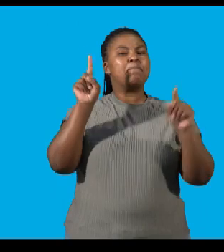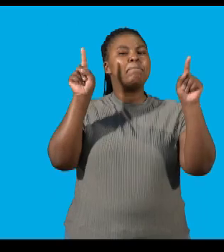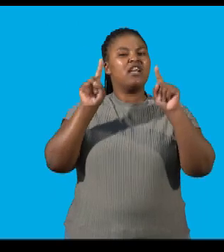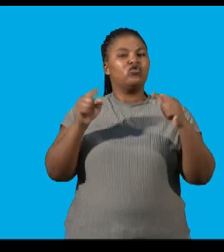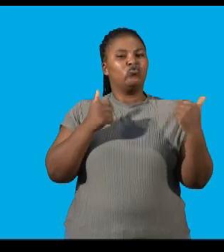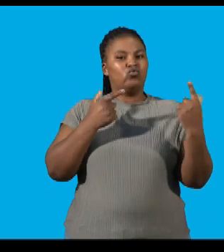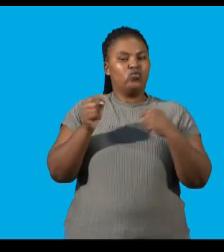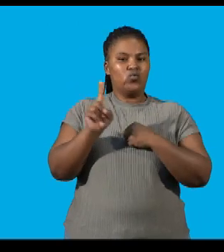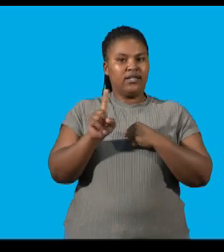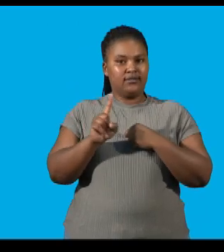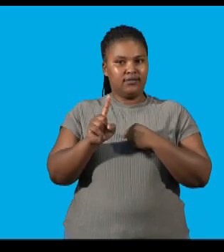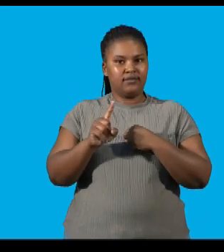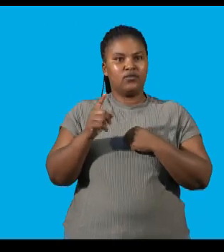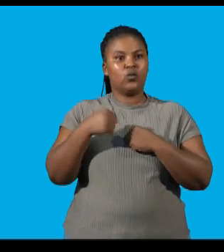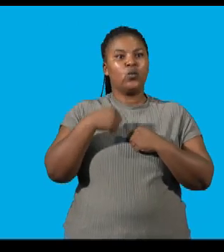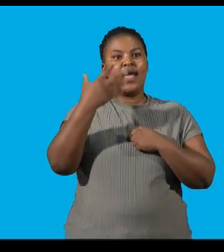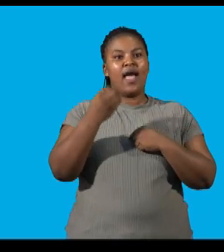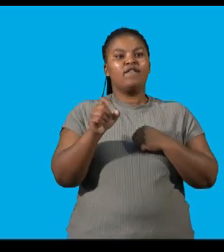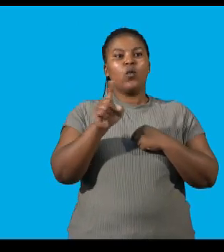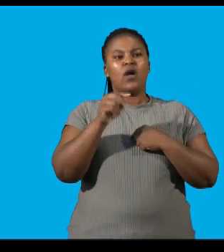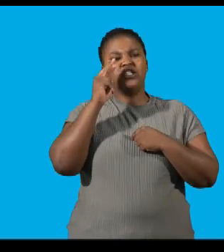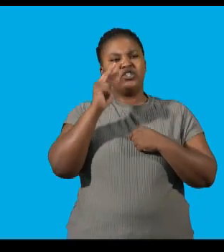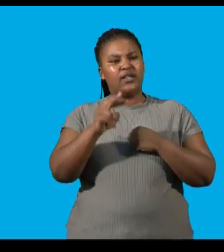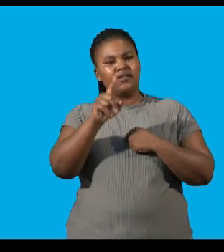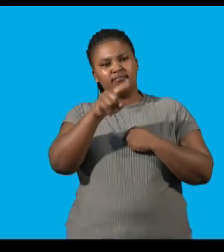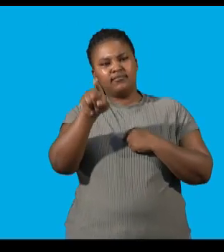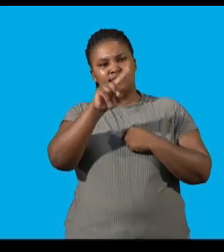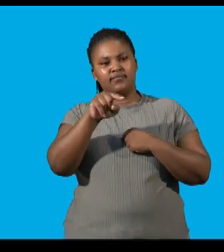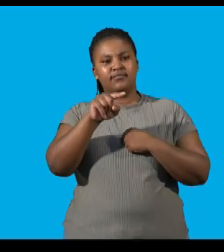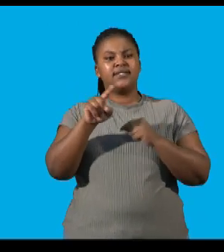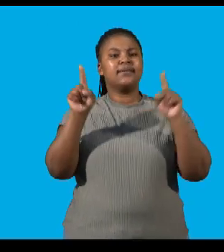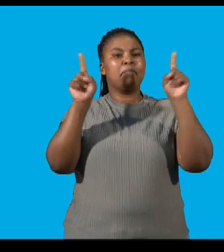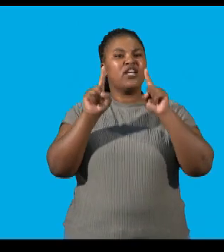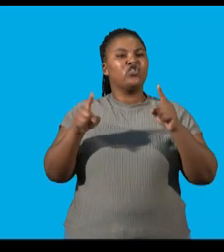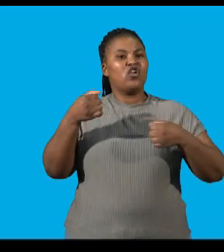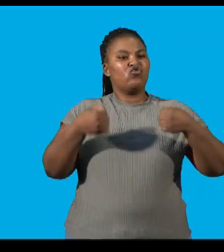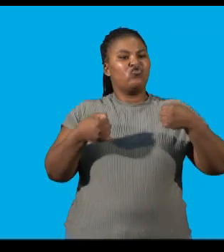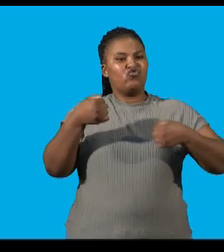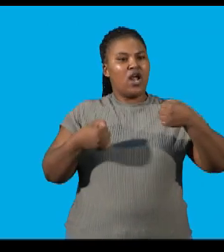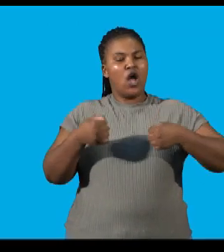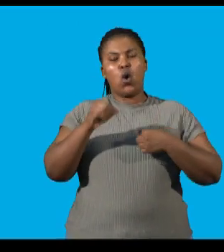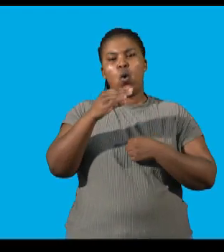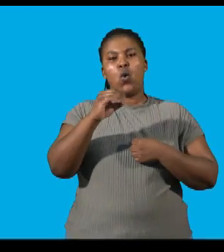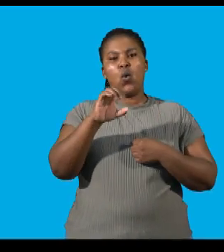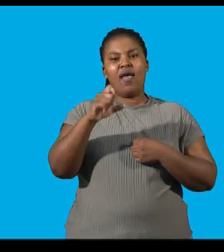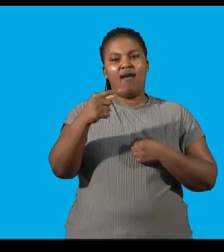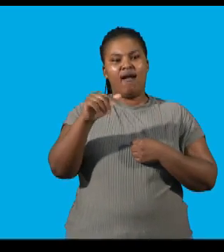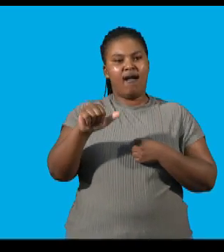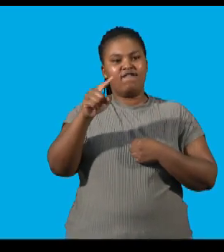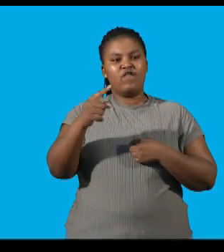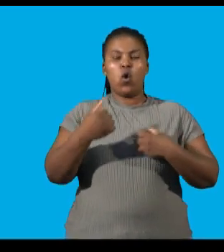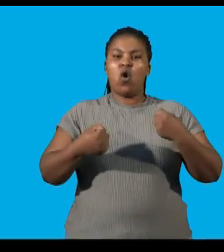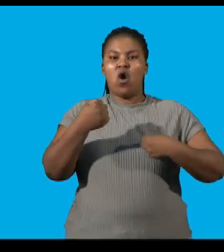it specializes in. So we have got the Hwega here. If you check, it specializes in the metals and